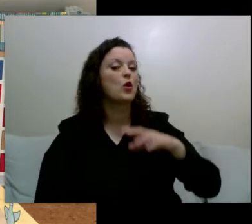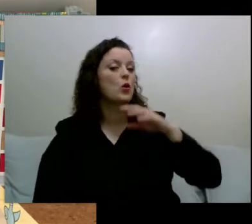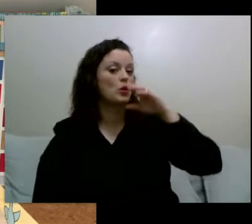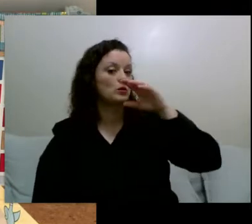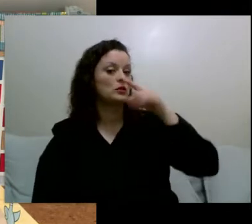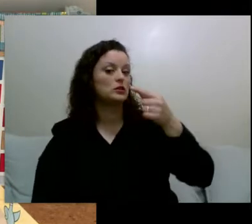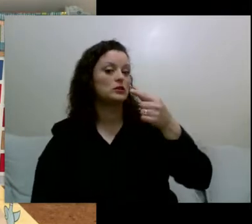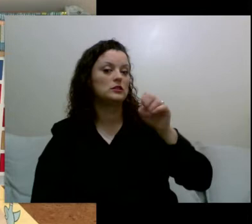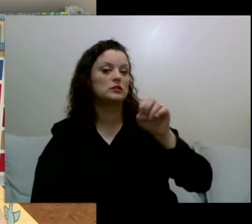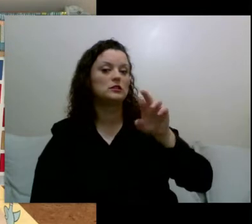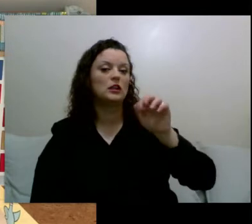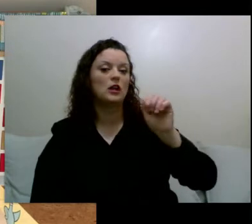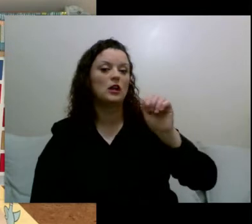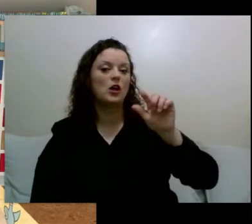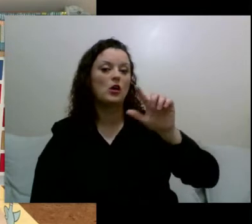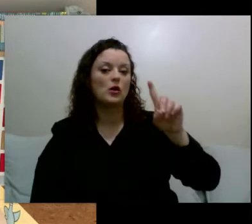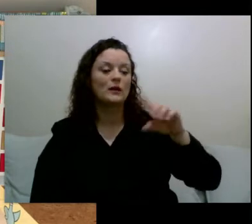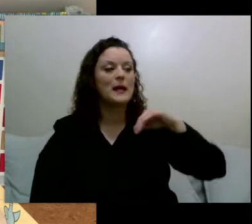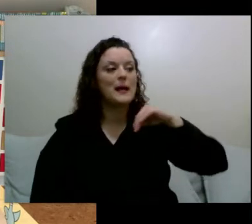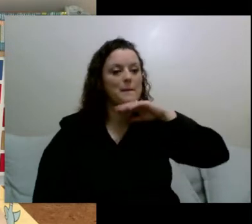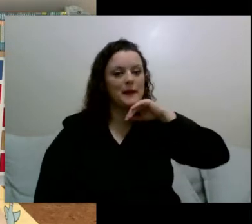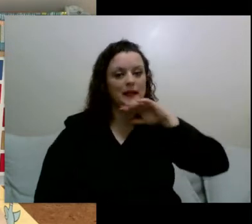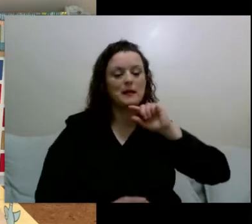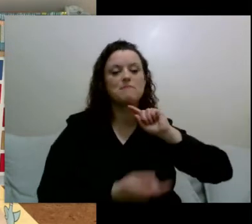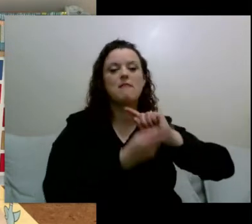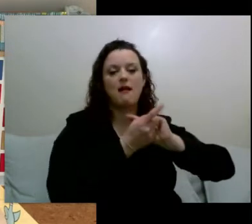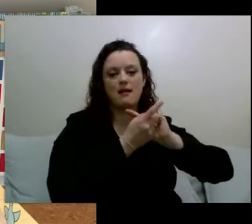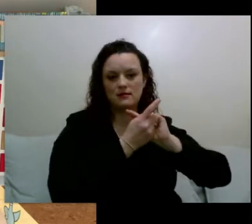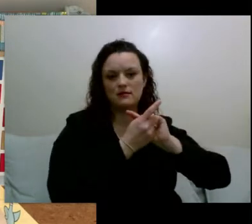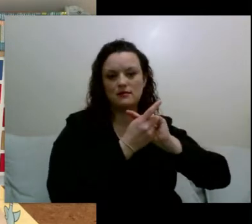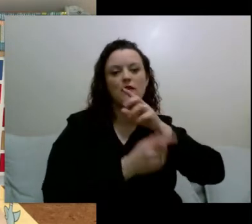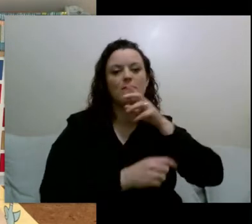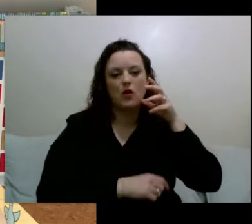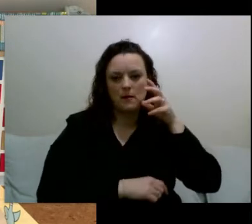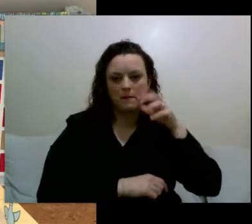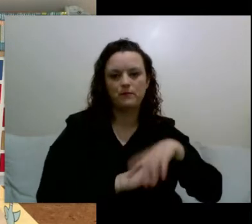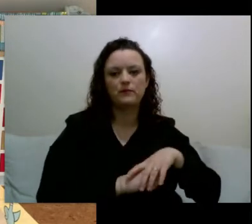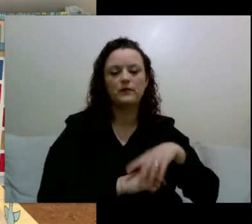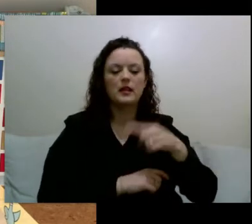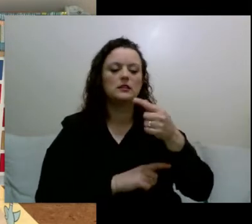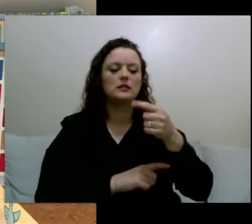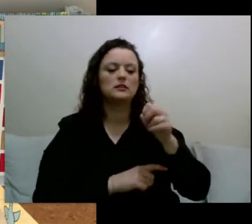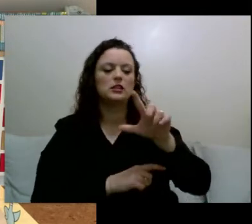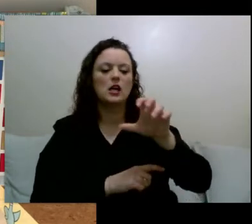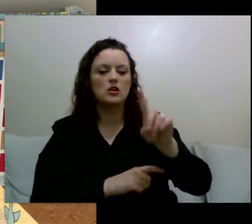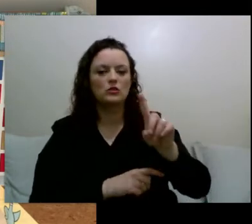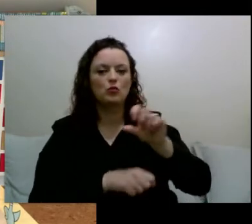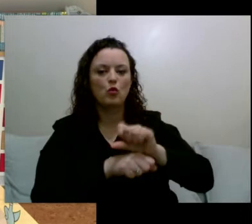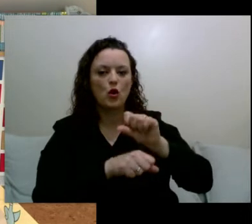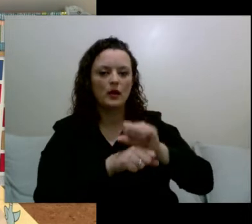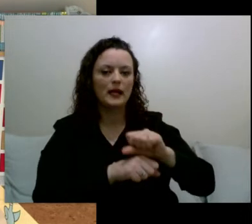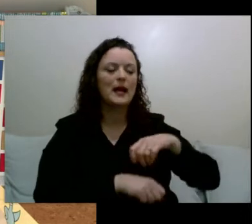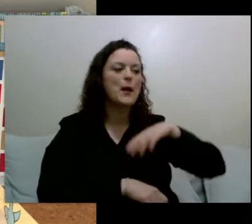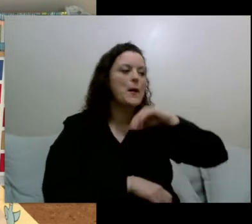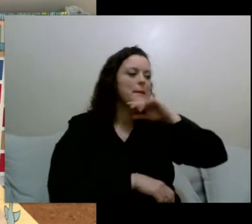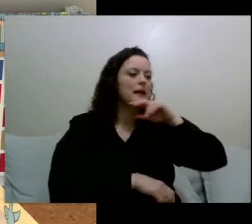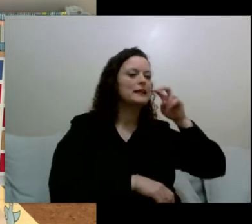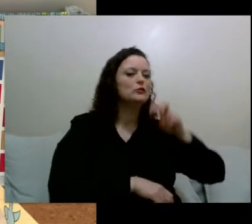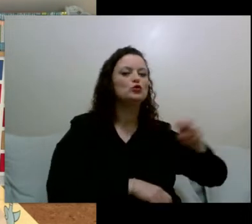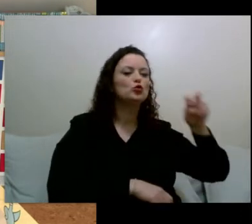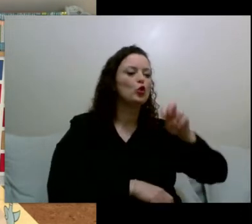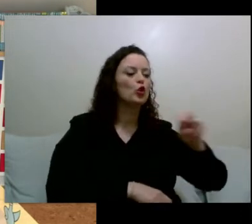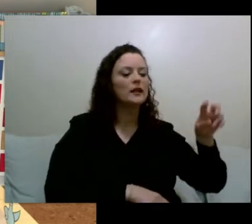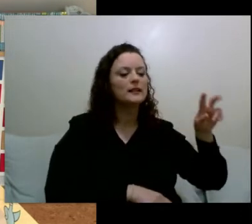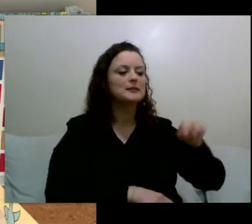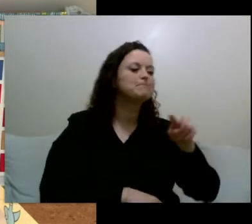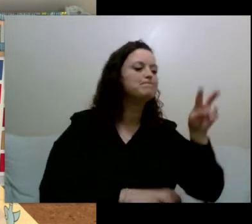farm, and Piggy came from the city as a tourist. And they met each other, and they decided they had a lot of similar interests.